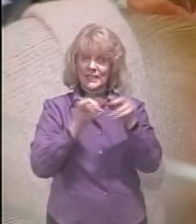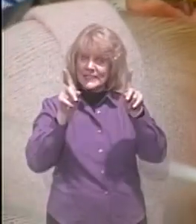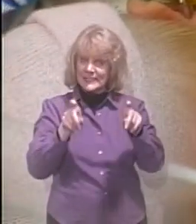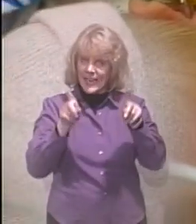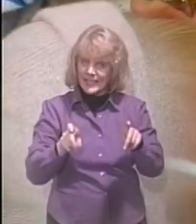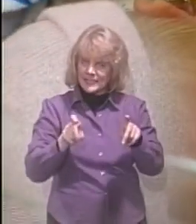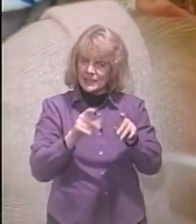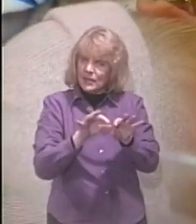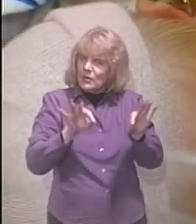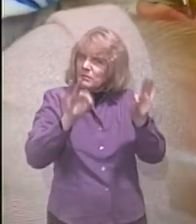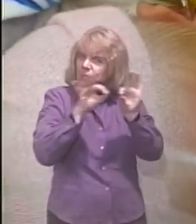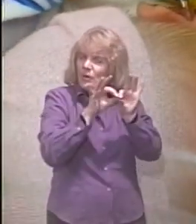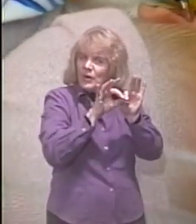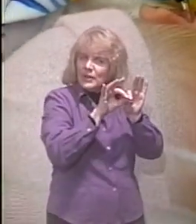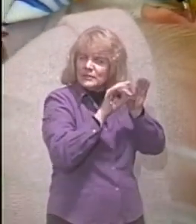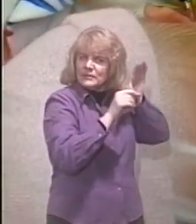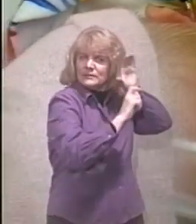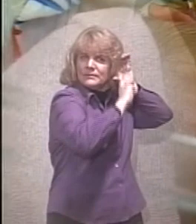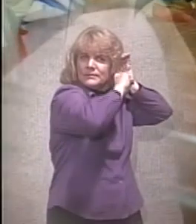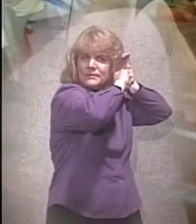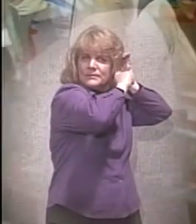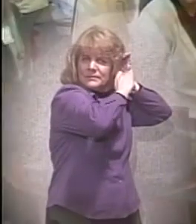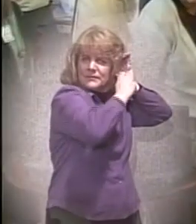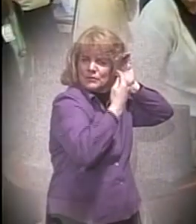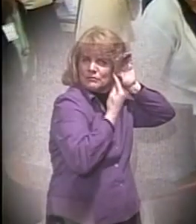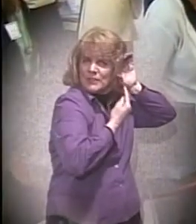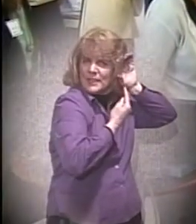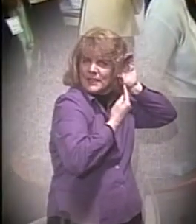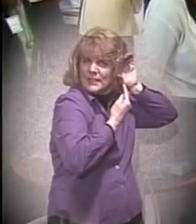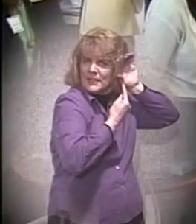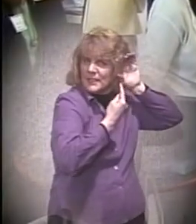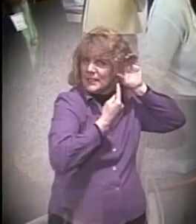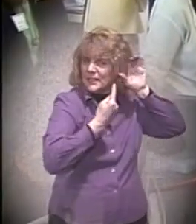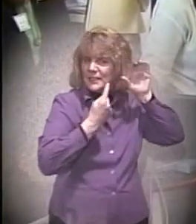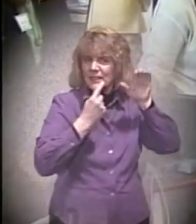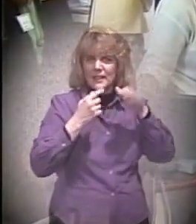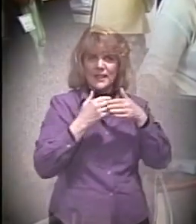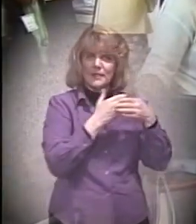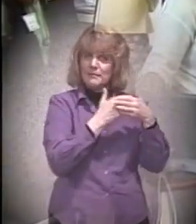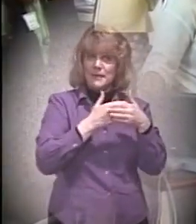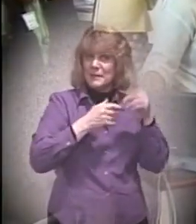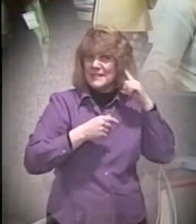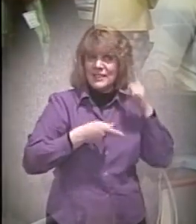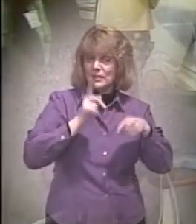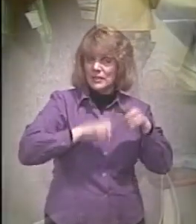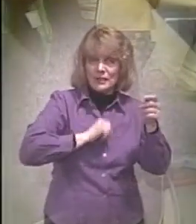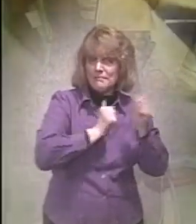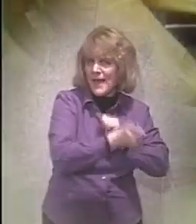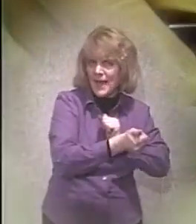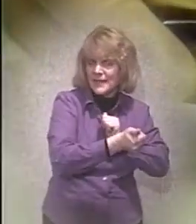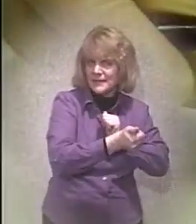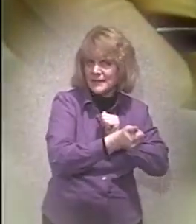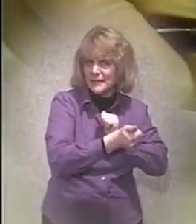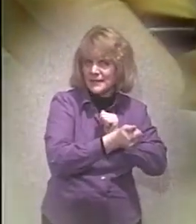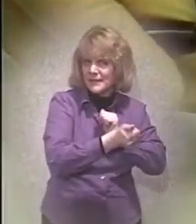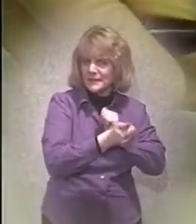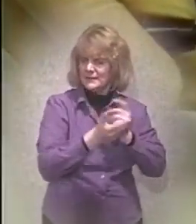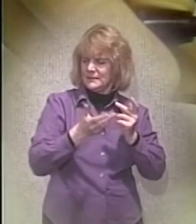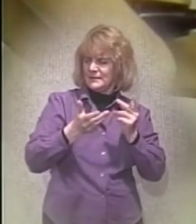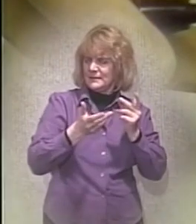of the probe is critical. If the baby's ear doesn't pass, the person doing the screening will check the probe tip for any